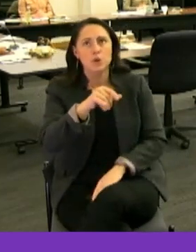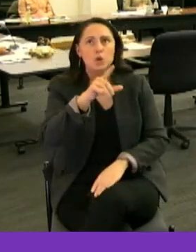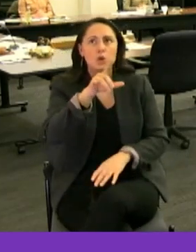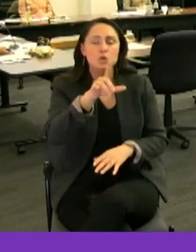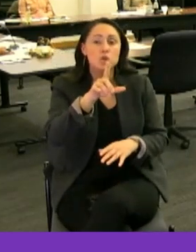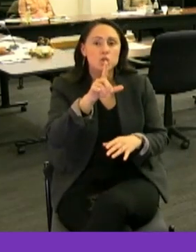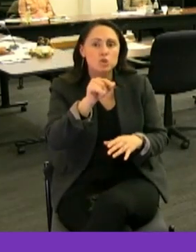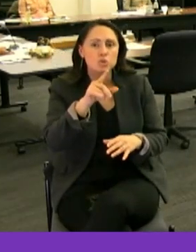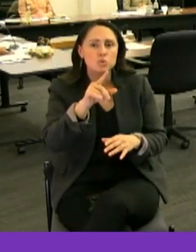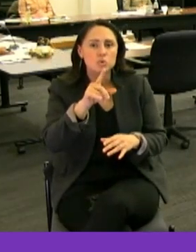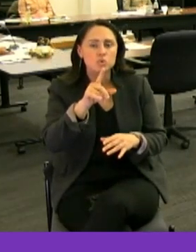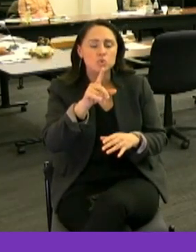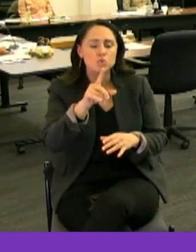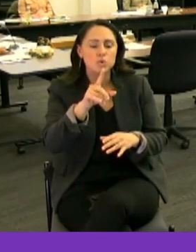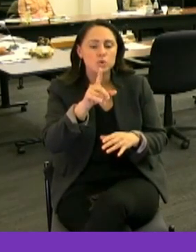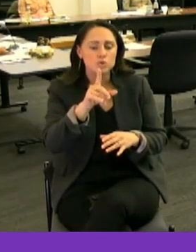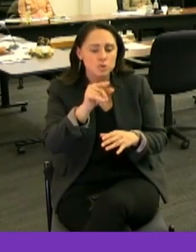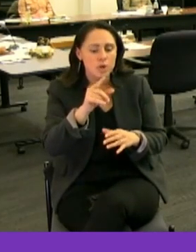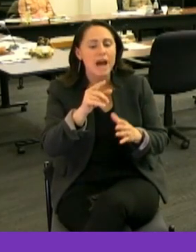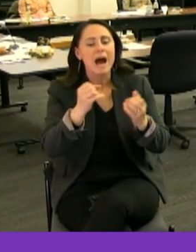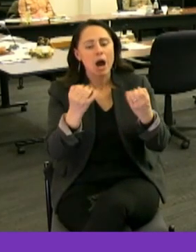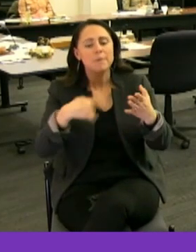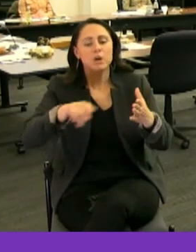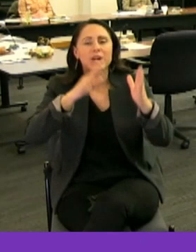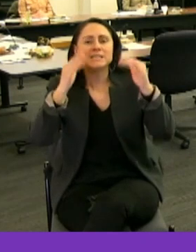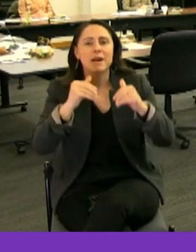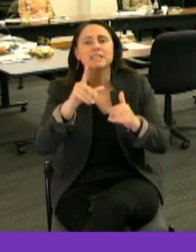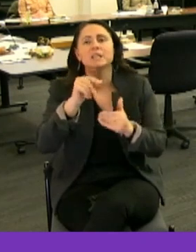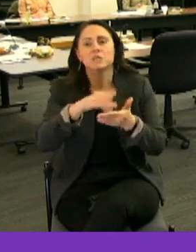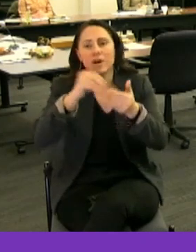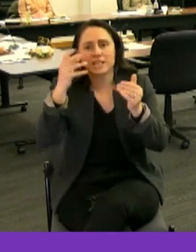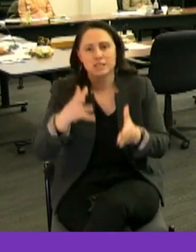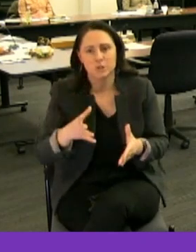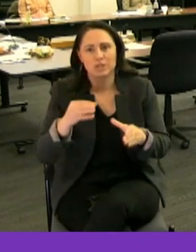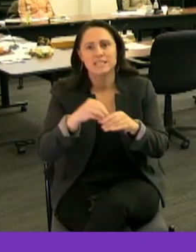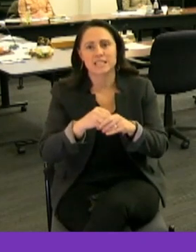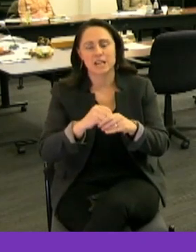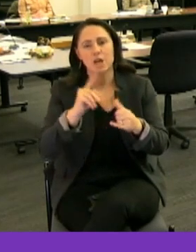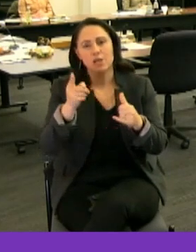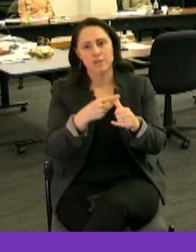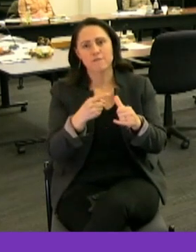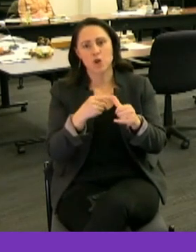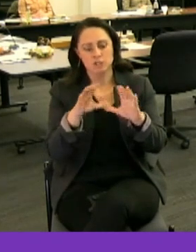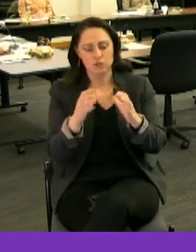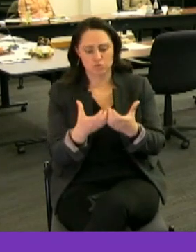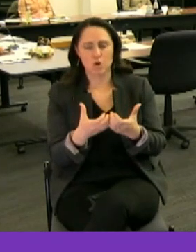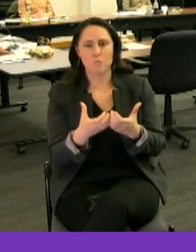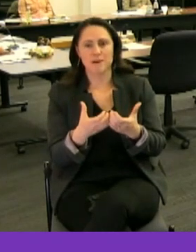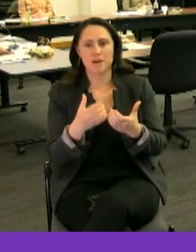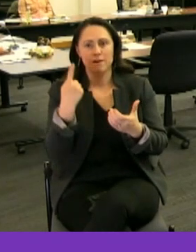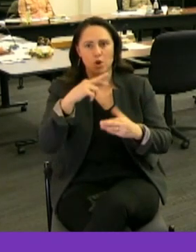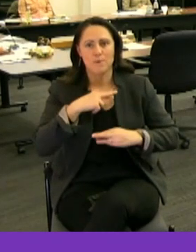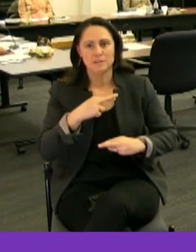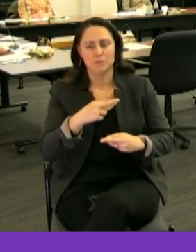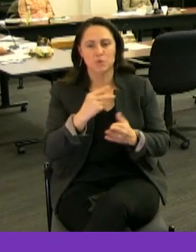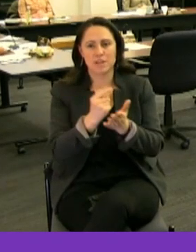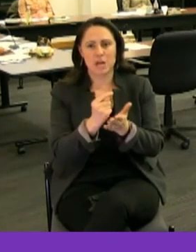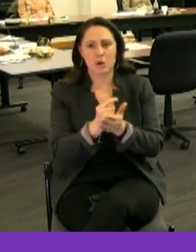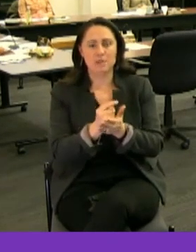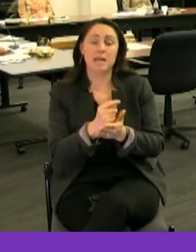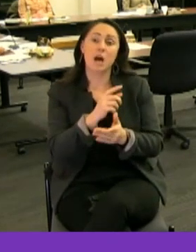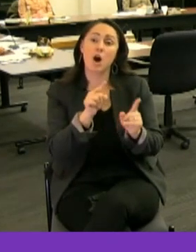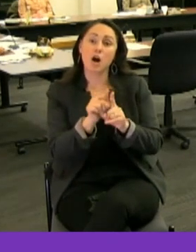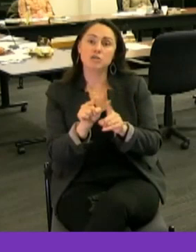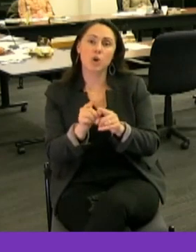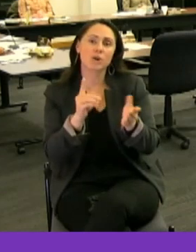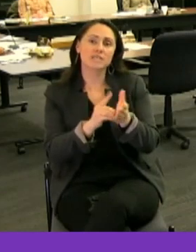the inquiry, it was how many are we expecting? We're expecting 20 in this very first cohort. Part, as Dr. Mitchell said,